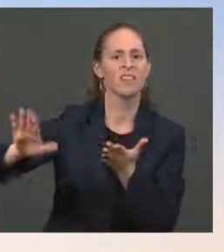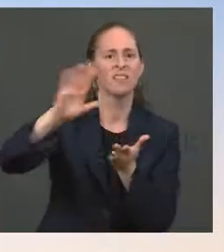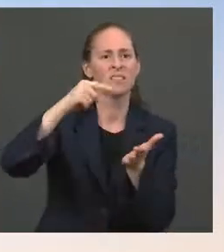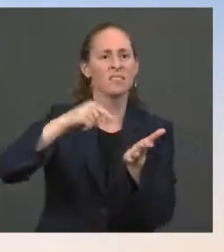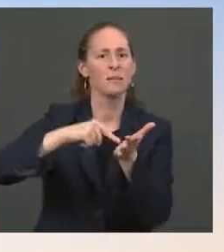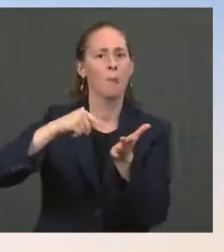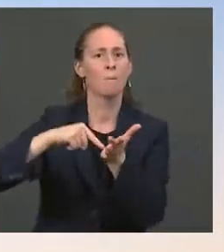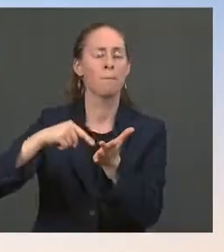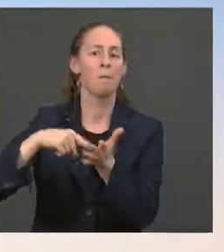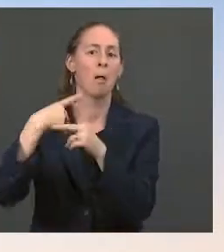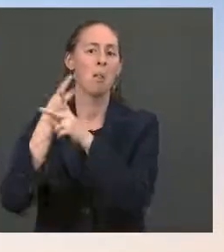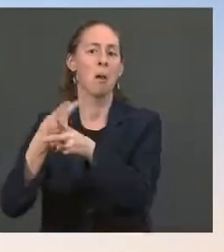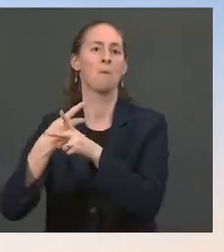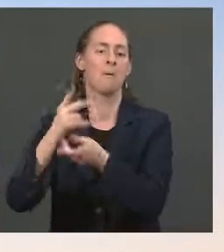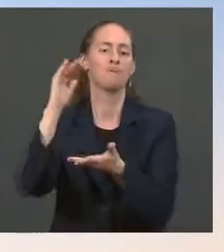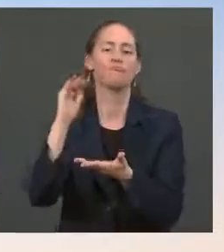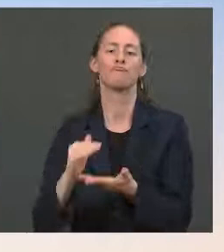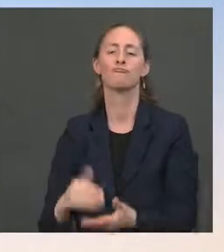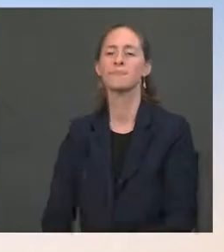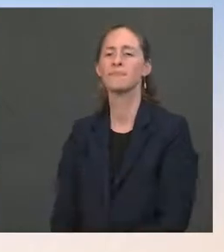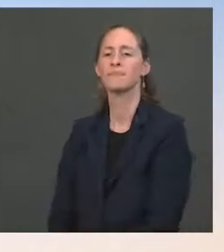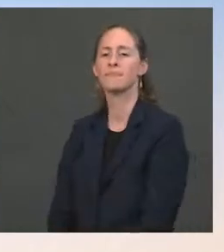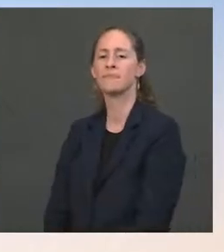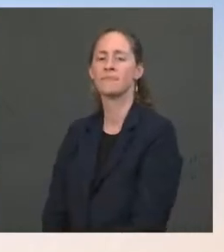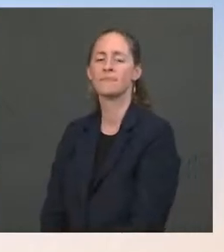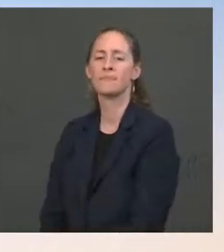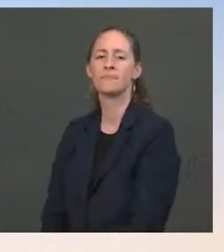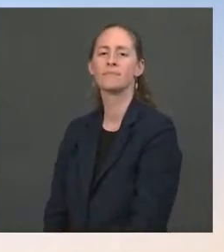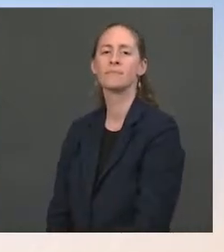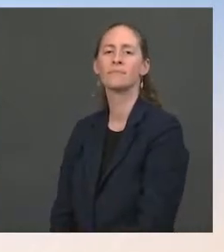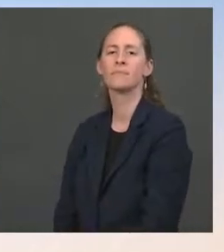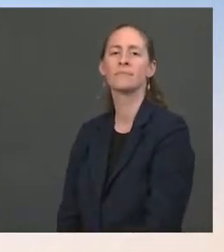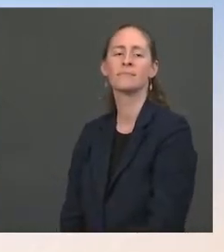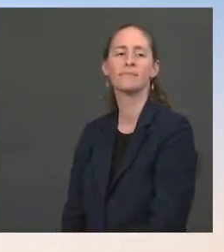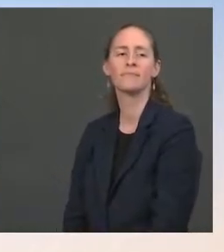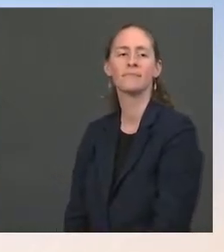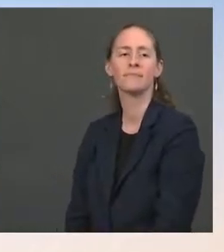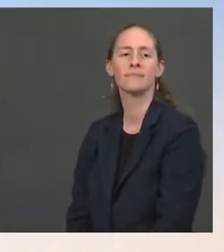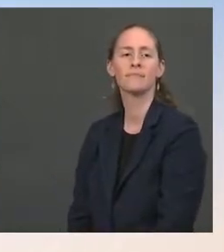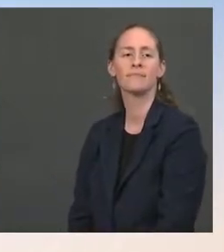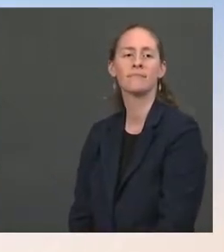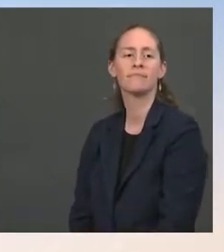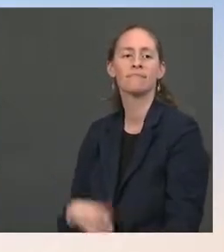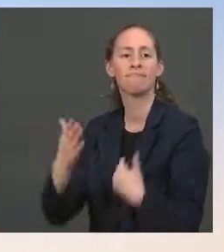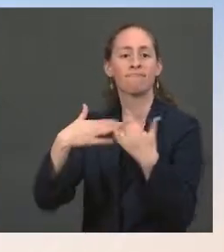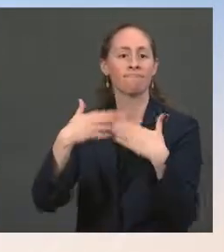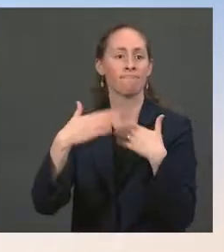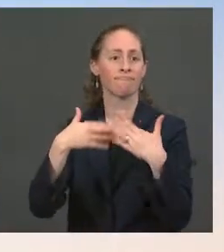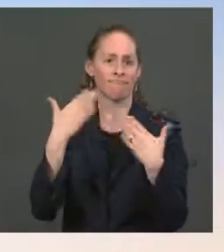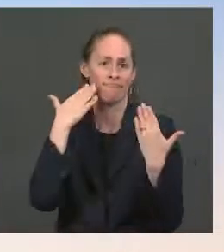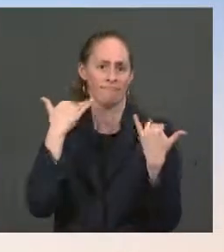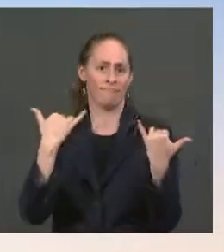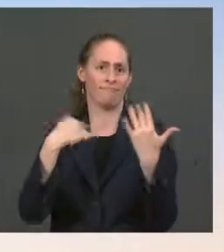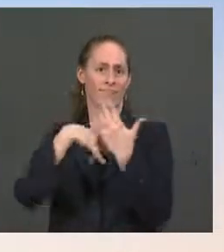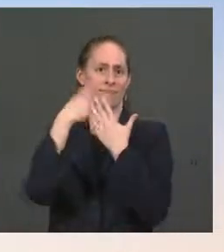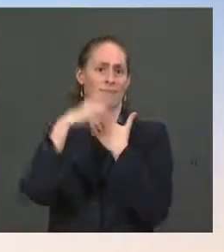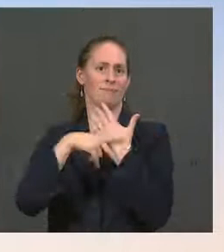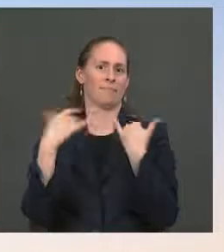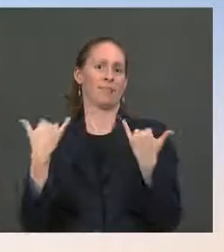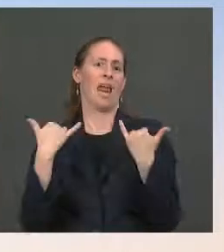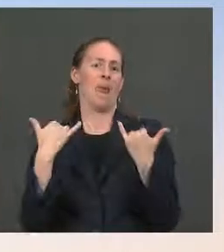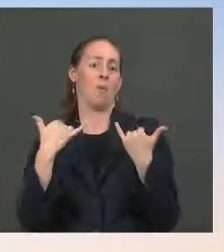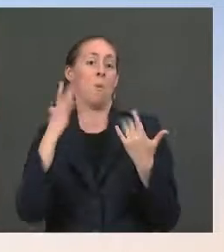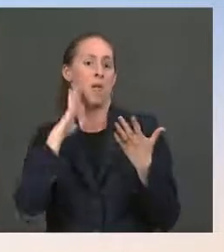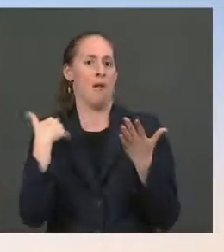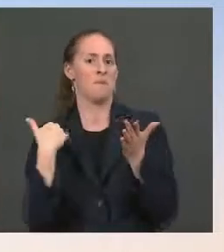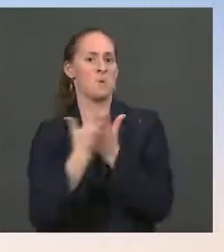studies counted toward PSLF, regardless of the loan program on which the payments were made. So there's going to be upcoming rulemaking.